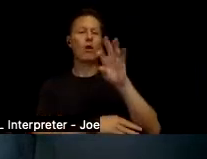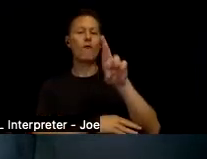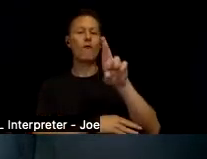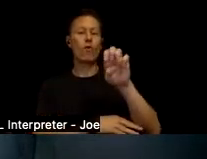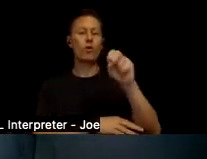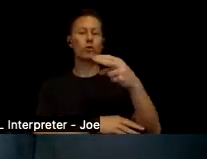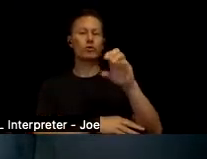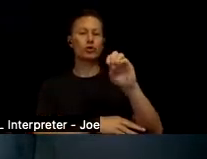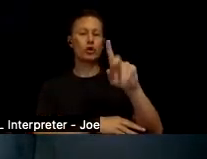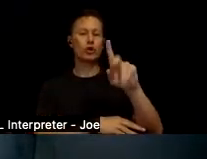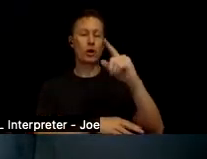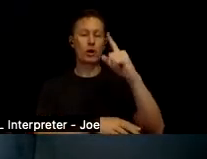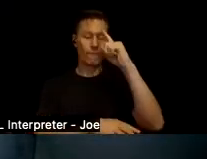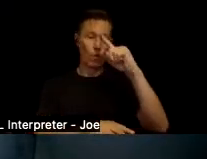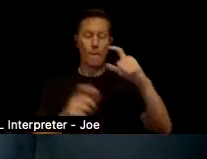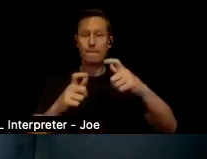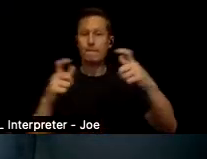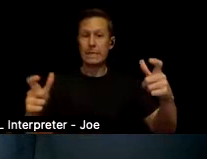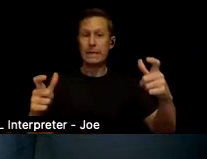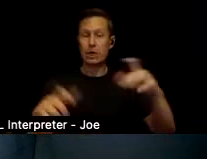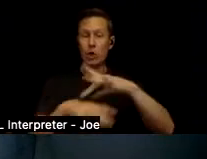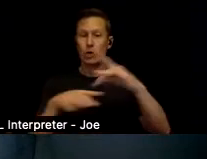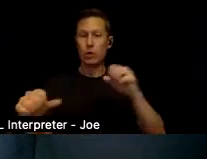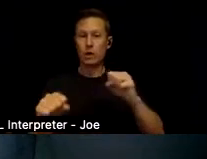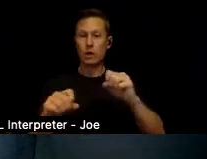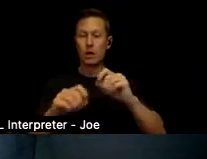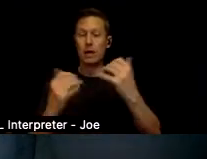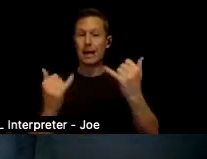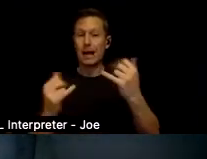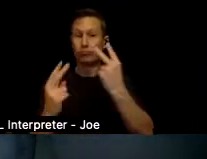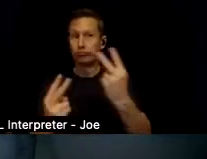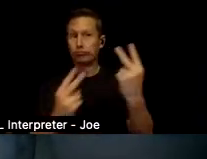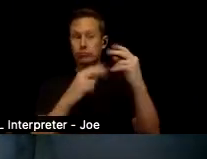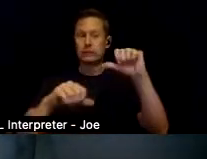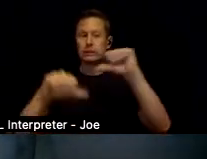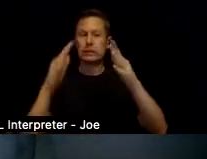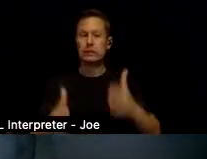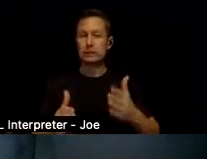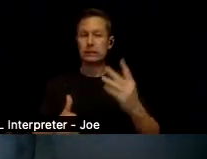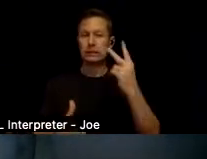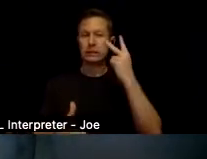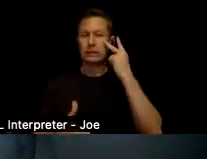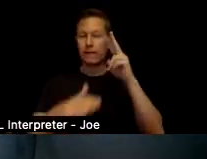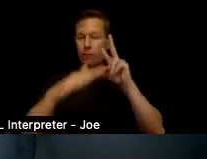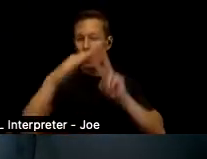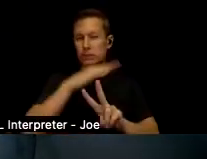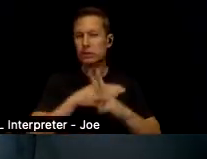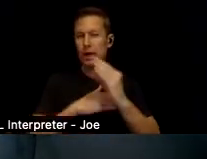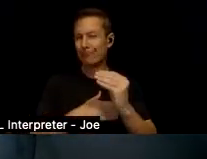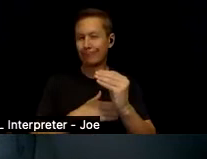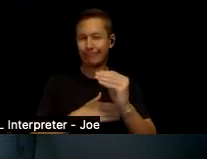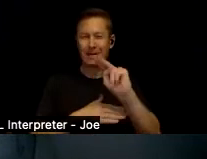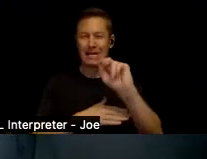San Andreas earthquake. In retrospect, scientists would look back at this forecast and it was naive.